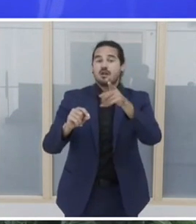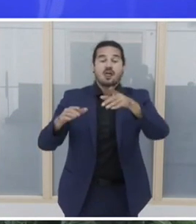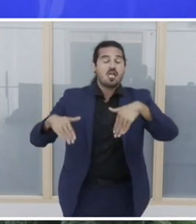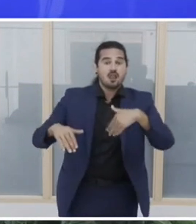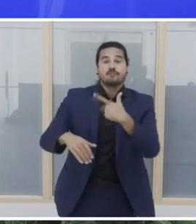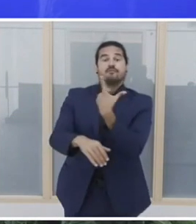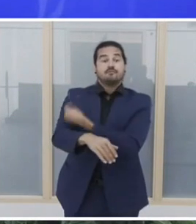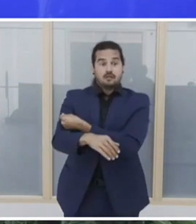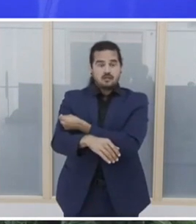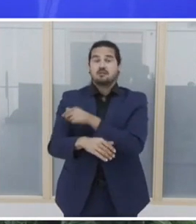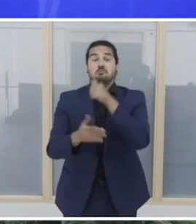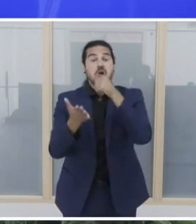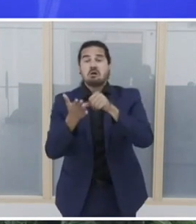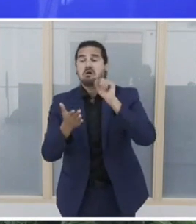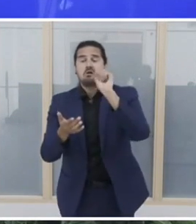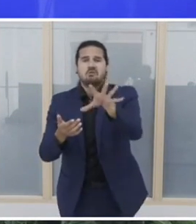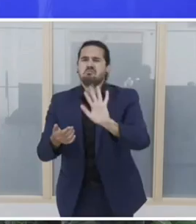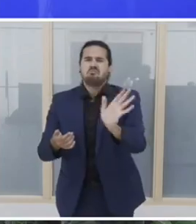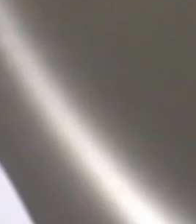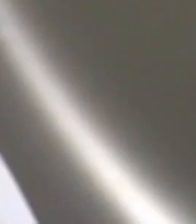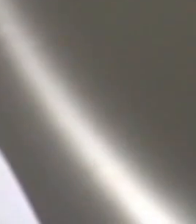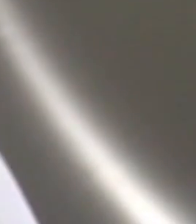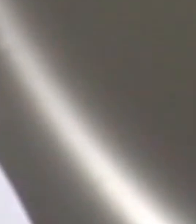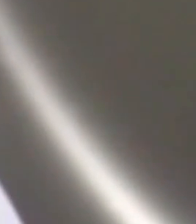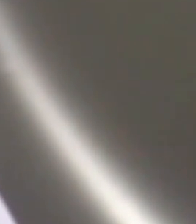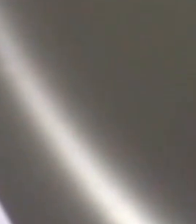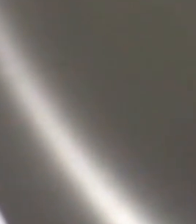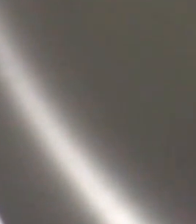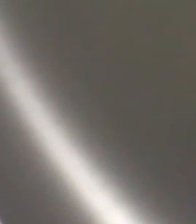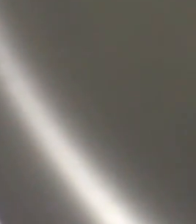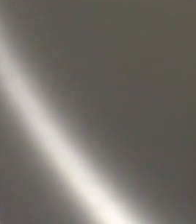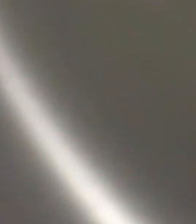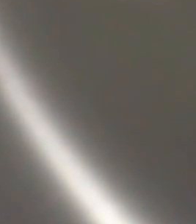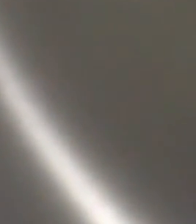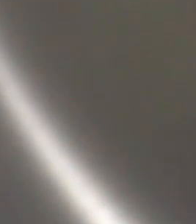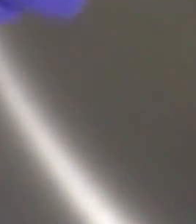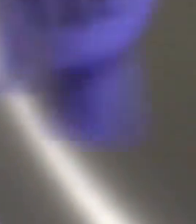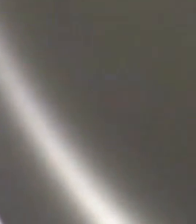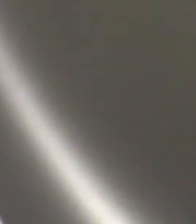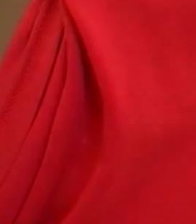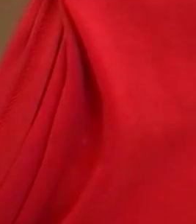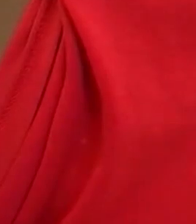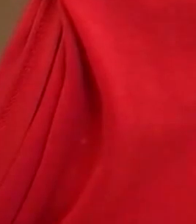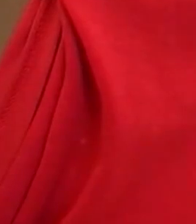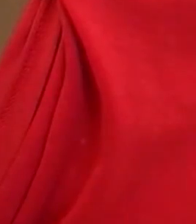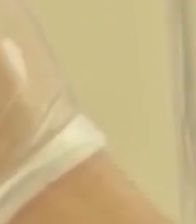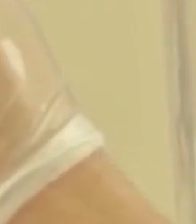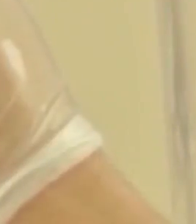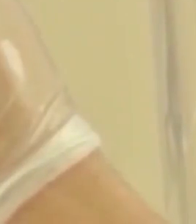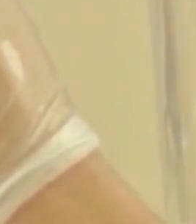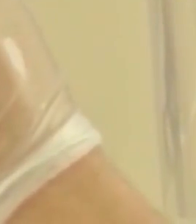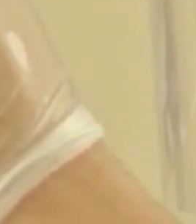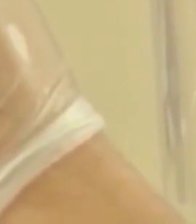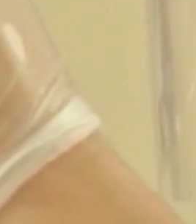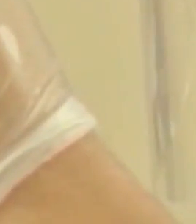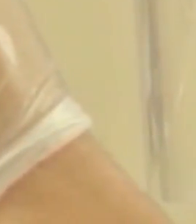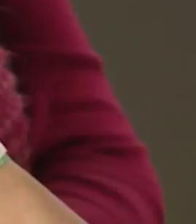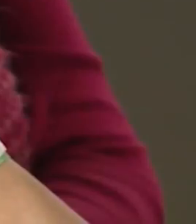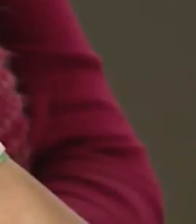your email or on a text message. The governor says incentives need to continue because the level of vaccinations